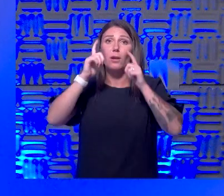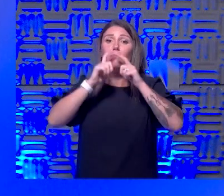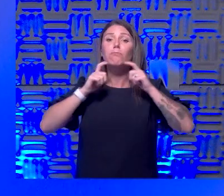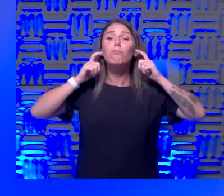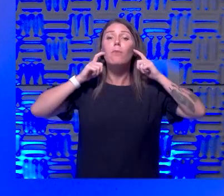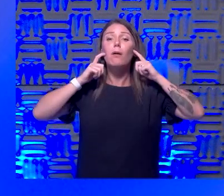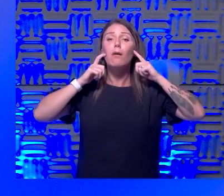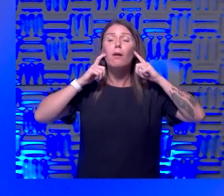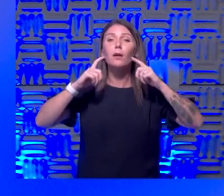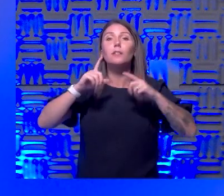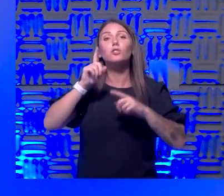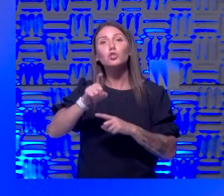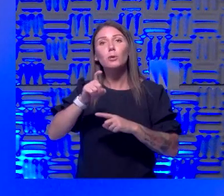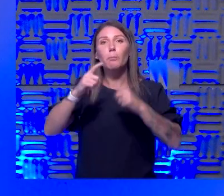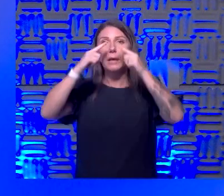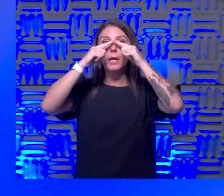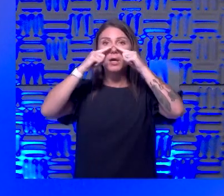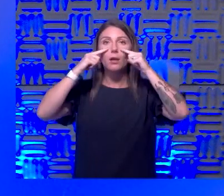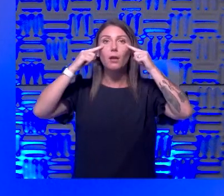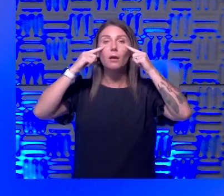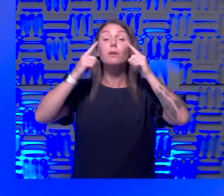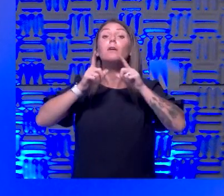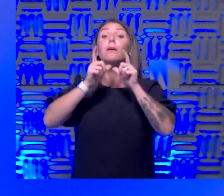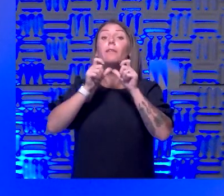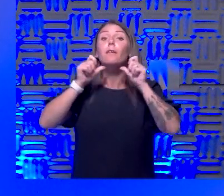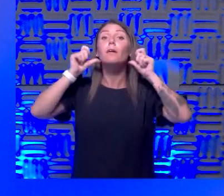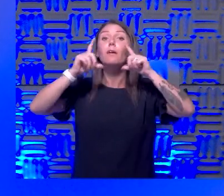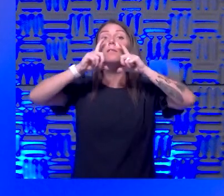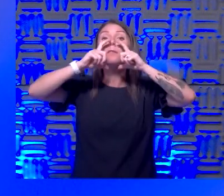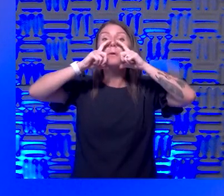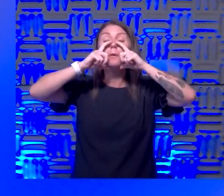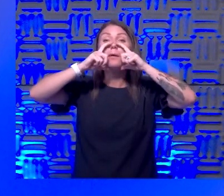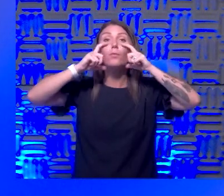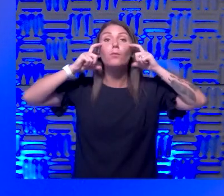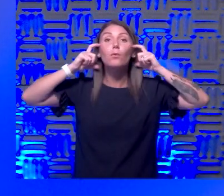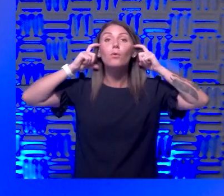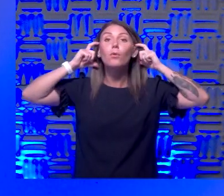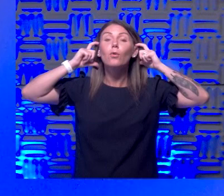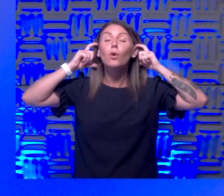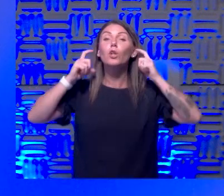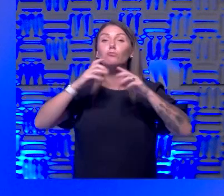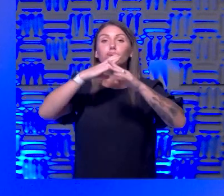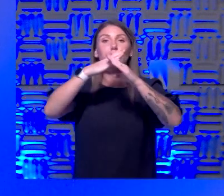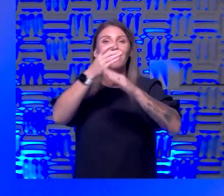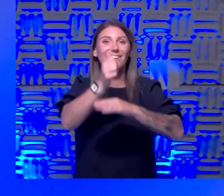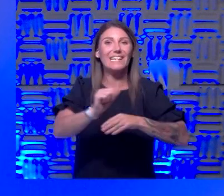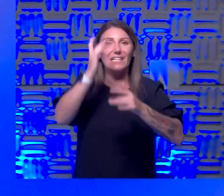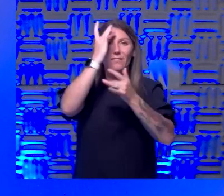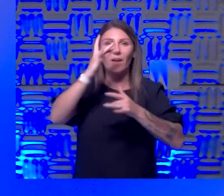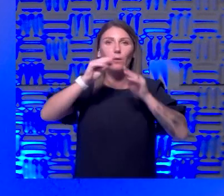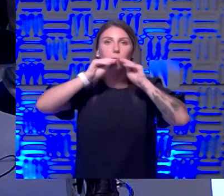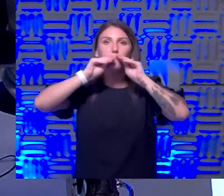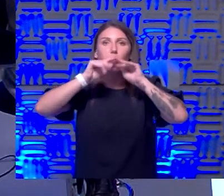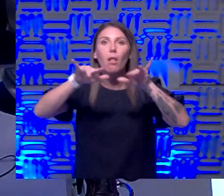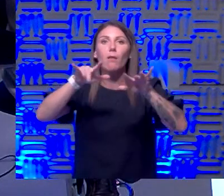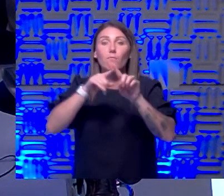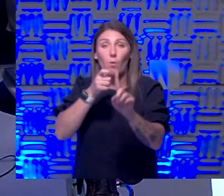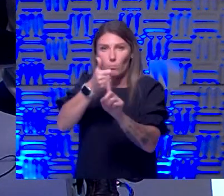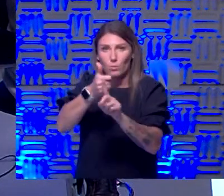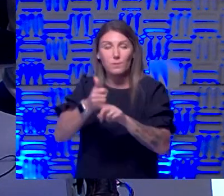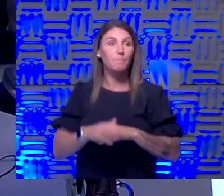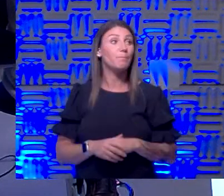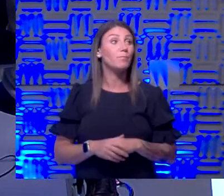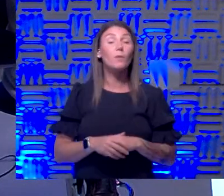above, on the bridge of the nose, and under the chin to really act as a good barrier against any virus that may be expressed. Quick follow-up And question.